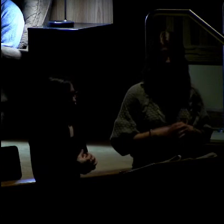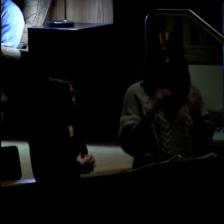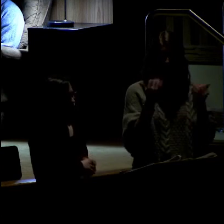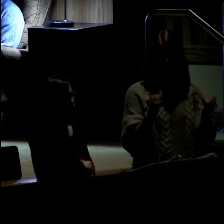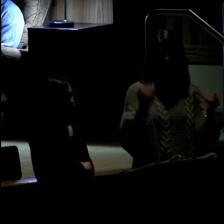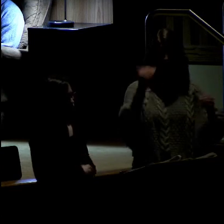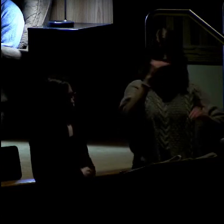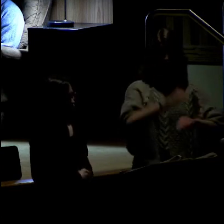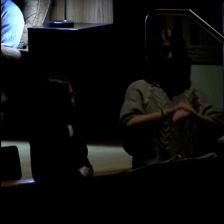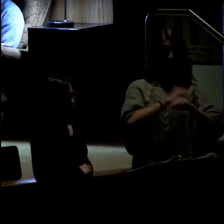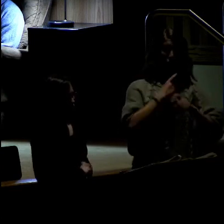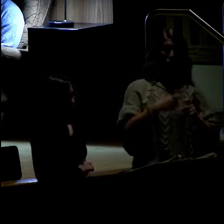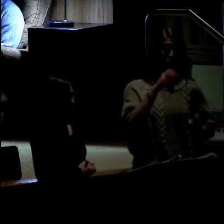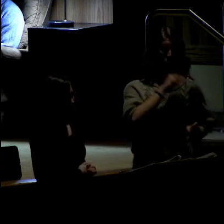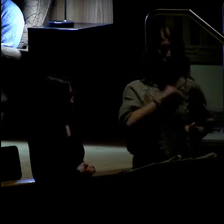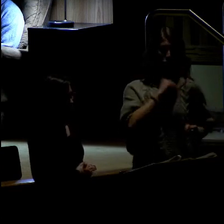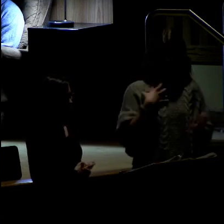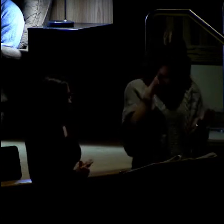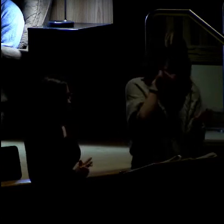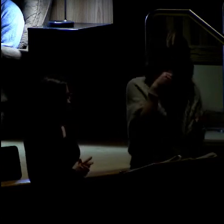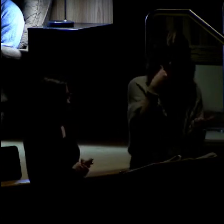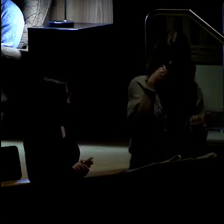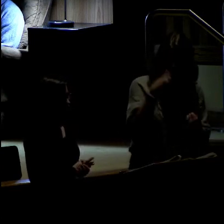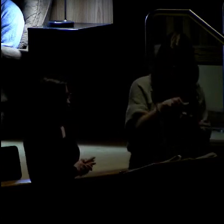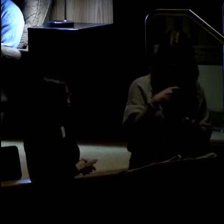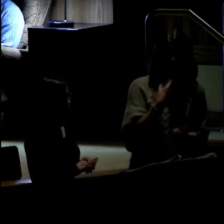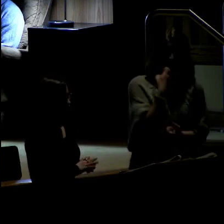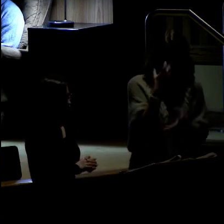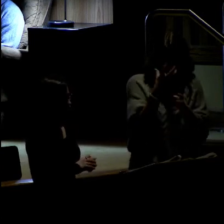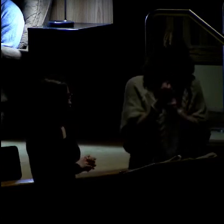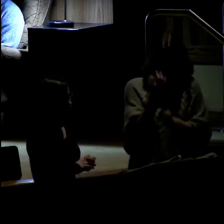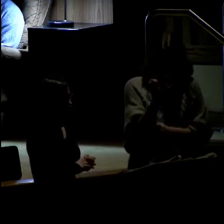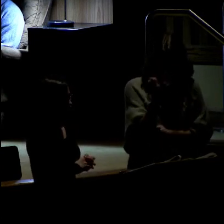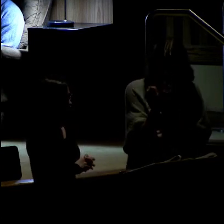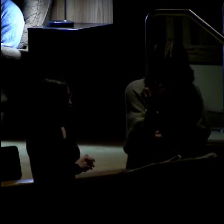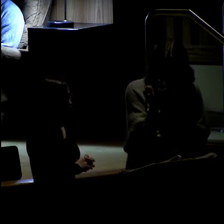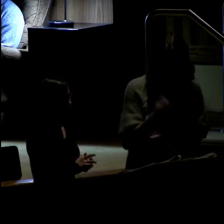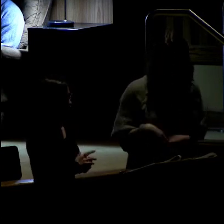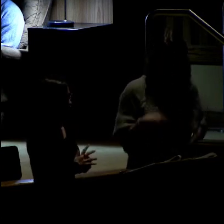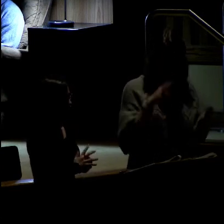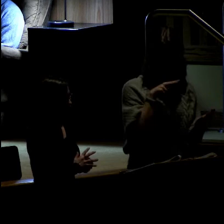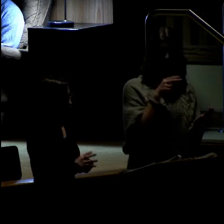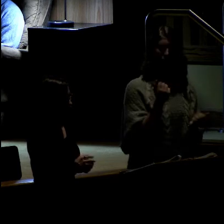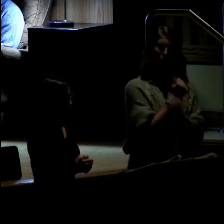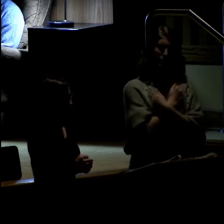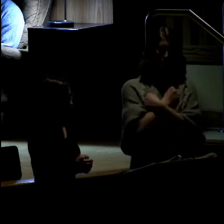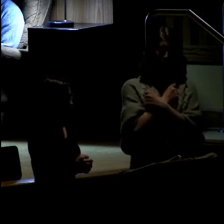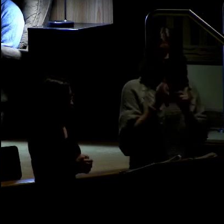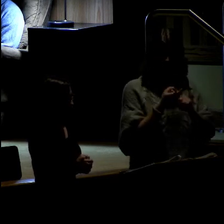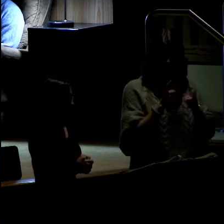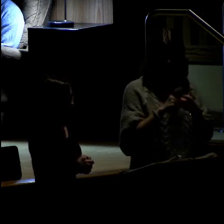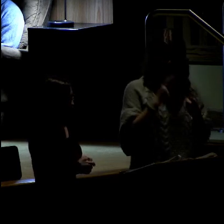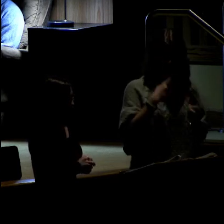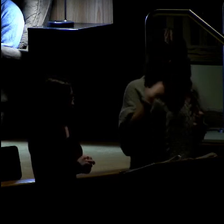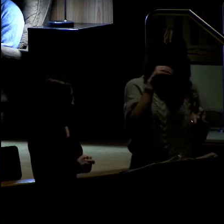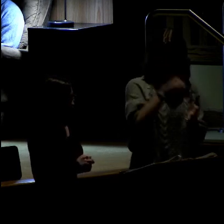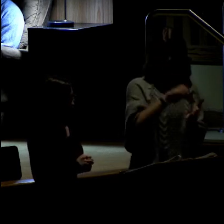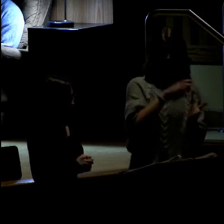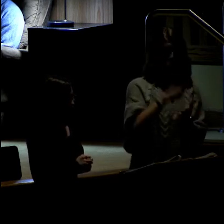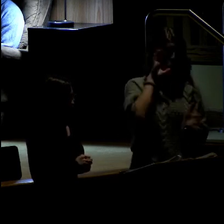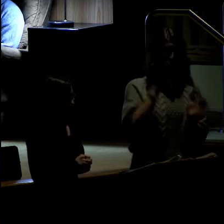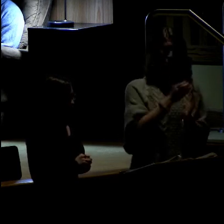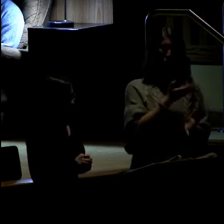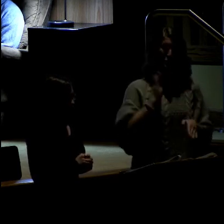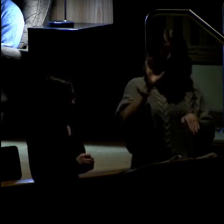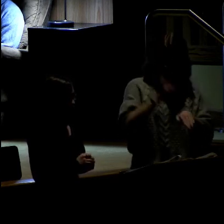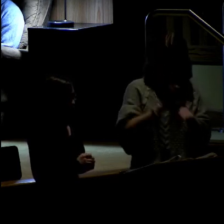Tonight, for our missionary report, I'd like to read a letter I just received on Friday. Dear friends, I've enclosed a picture of our church